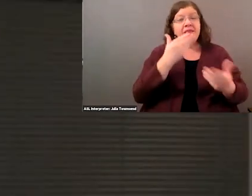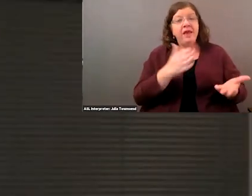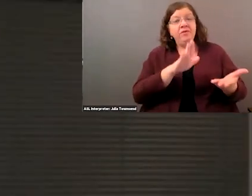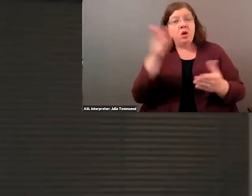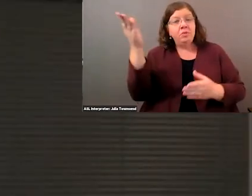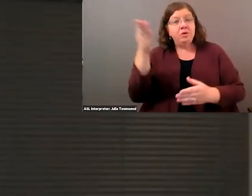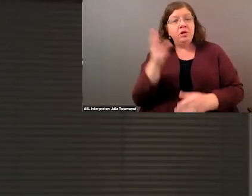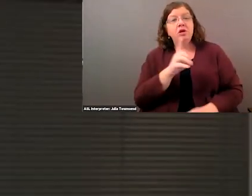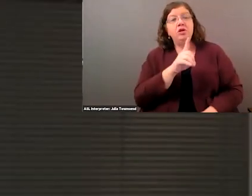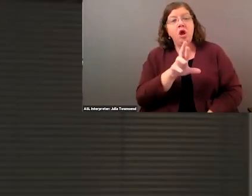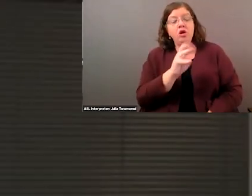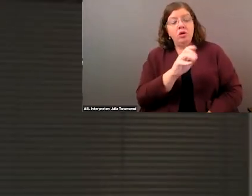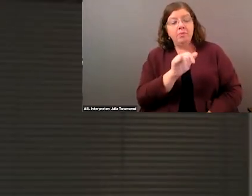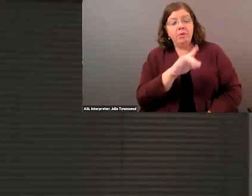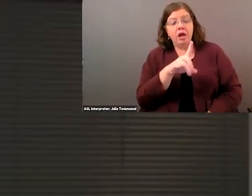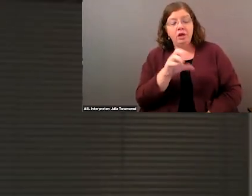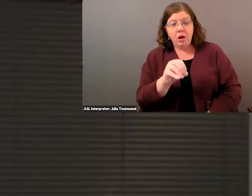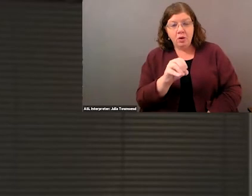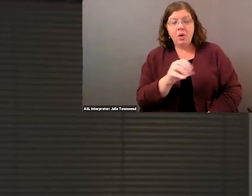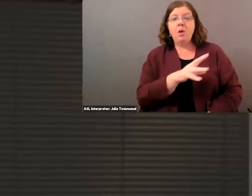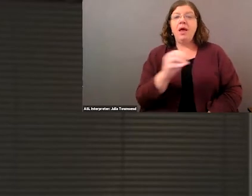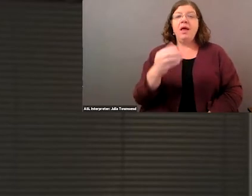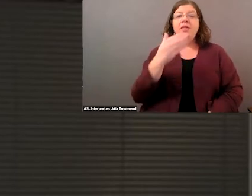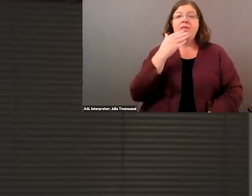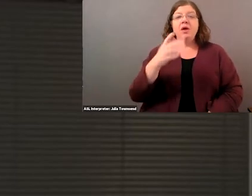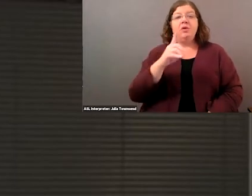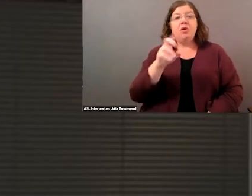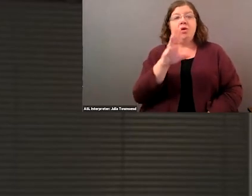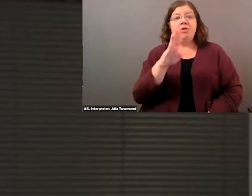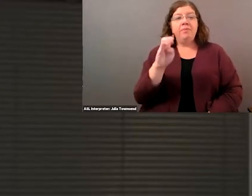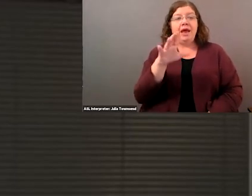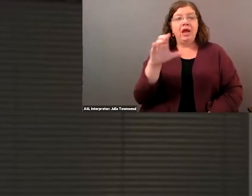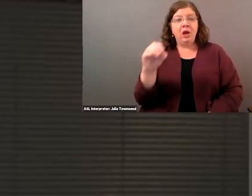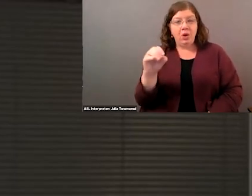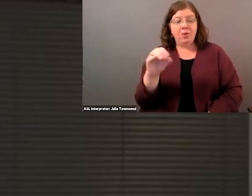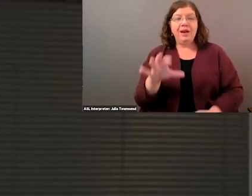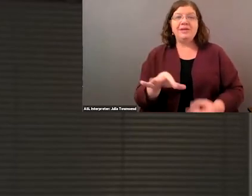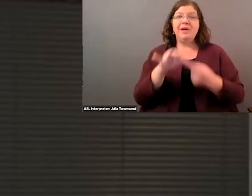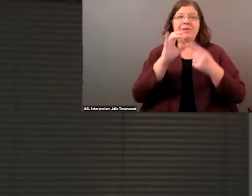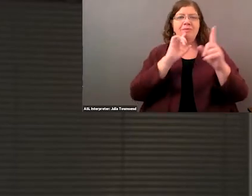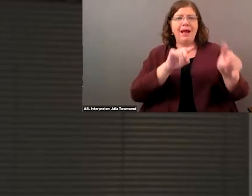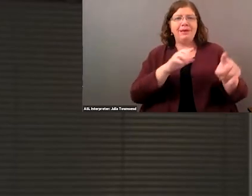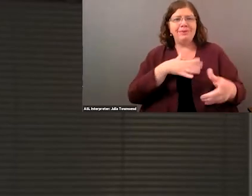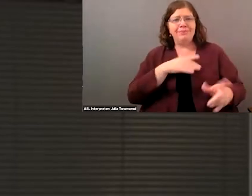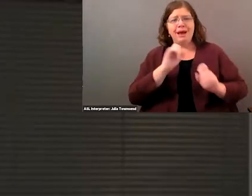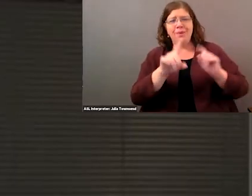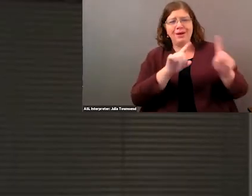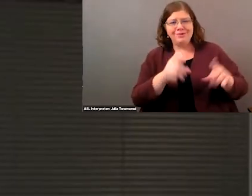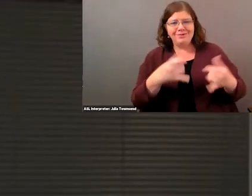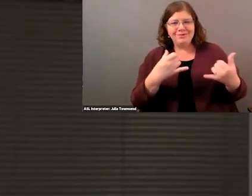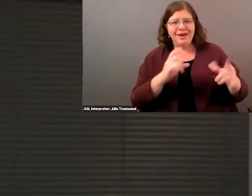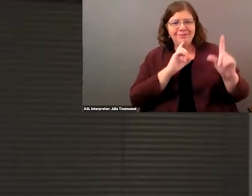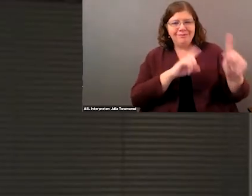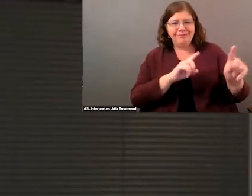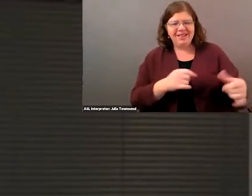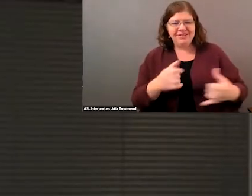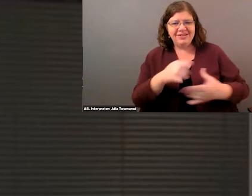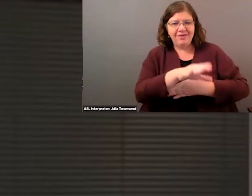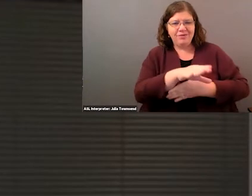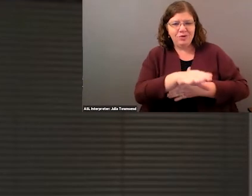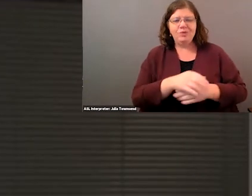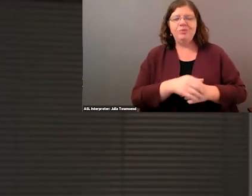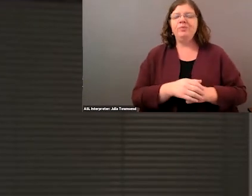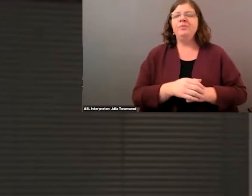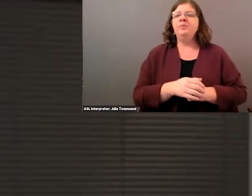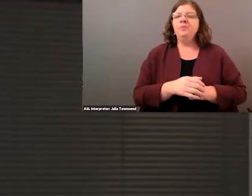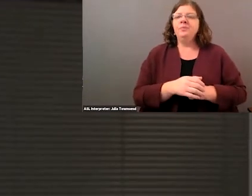especially for answering all my questions today in the afternoon. I know that administrators have a big